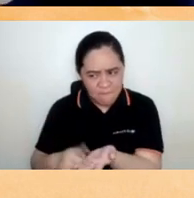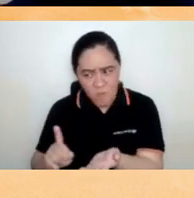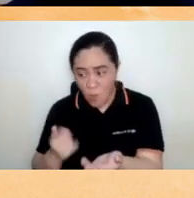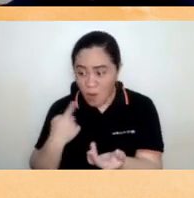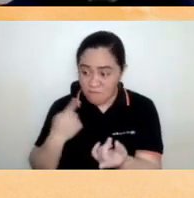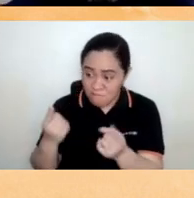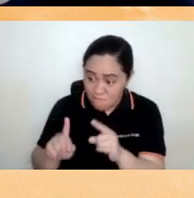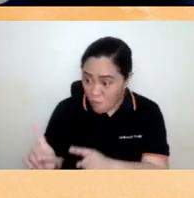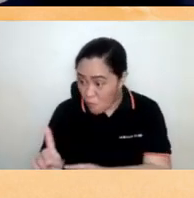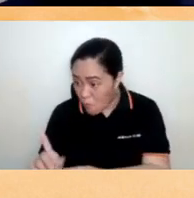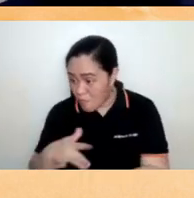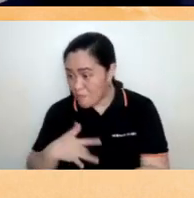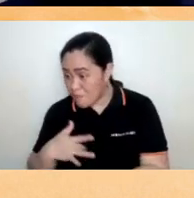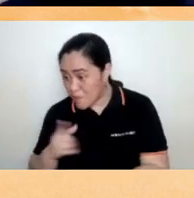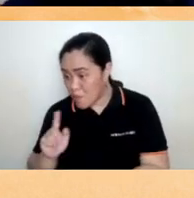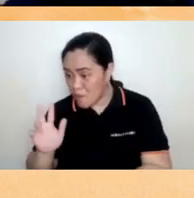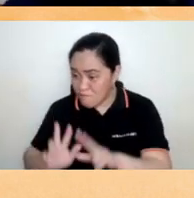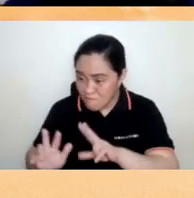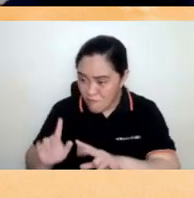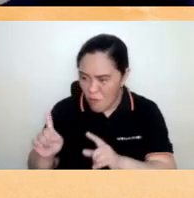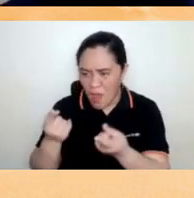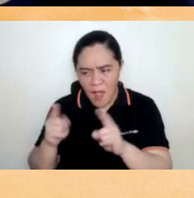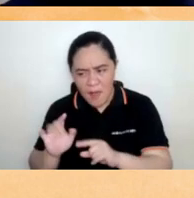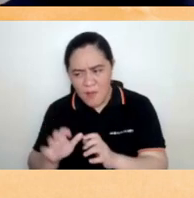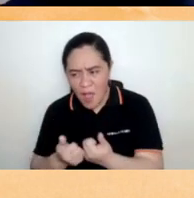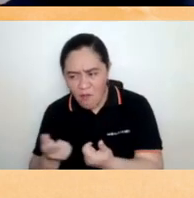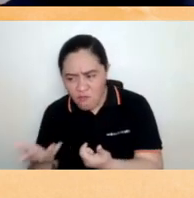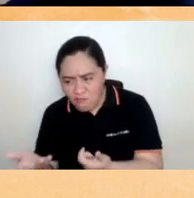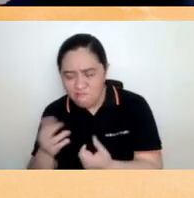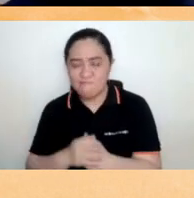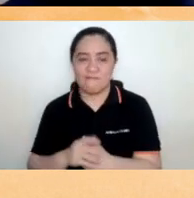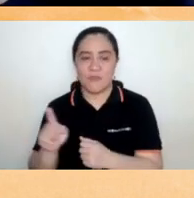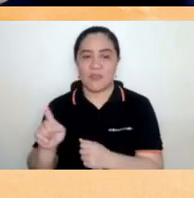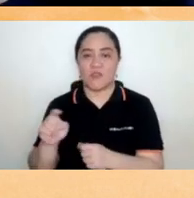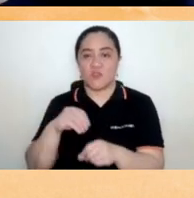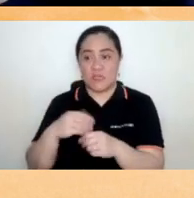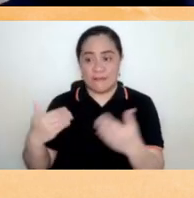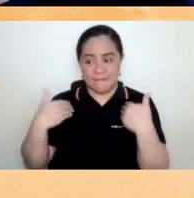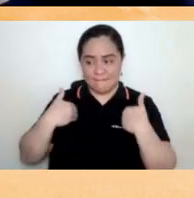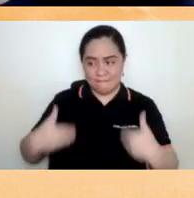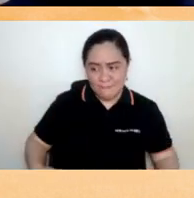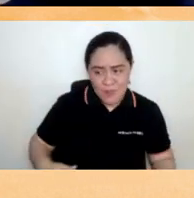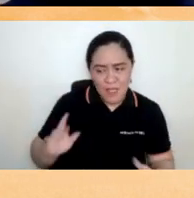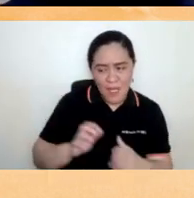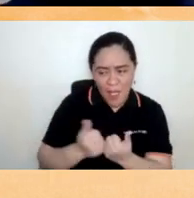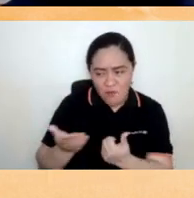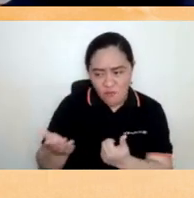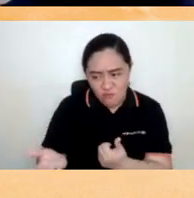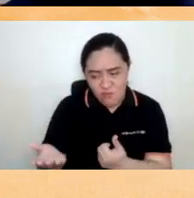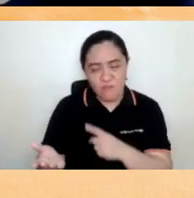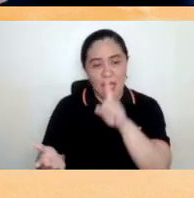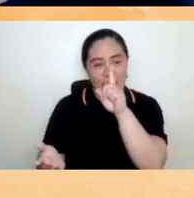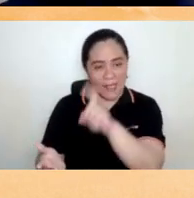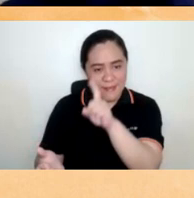they feel anxious? How do they feel in their bodies? How long does the feeling